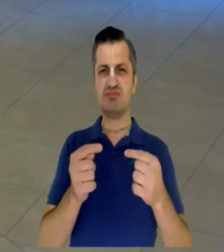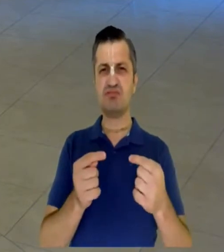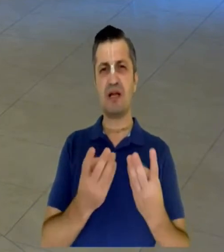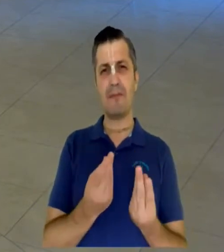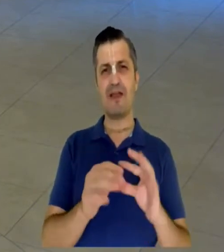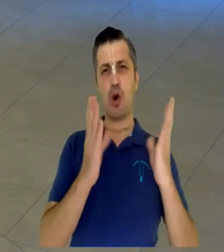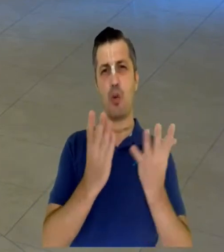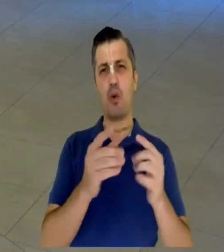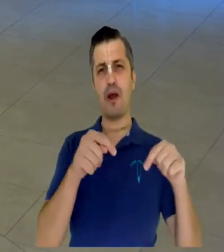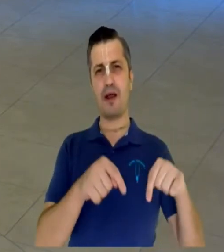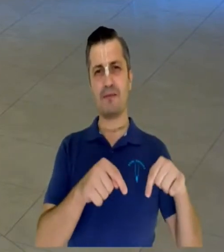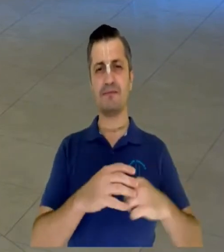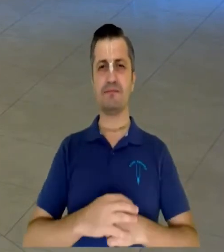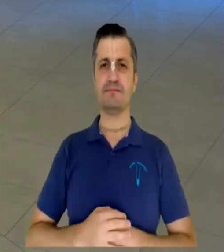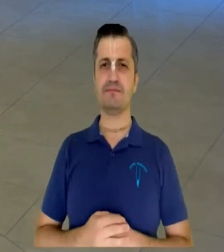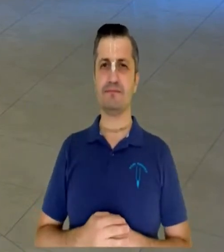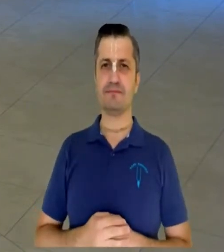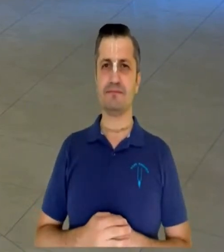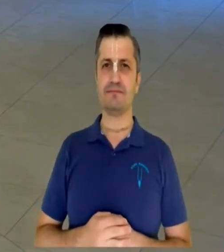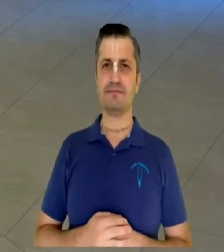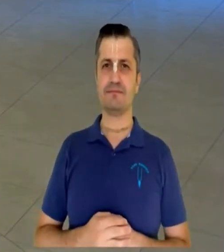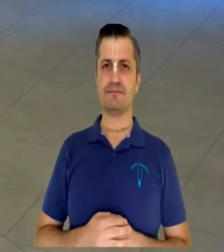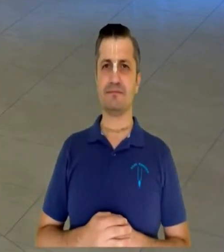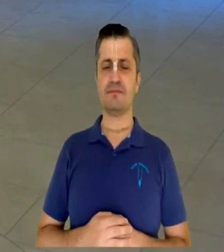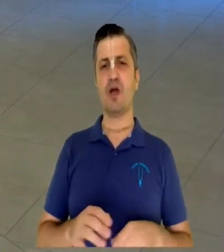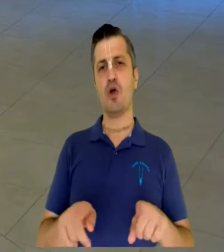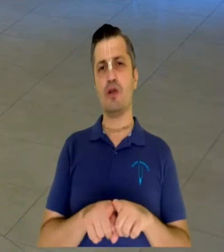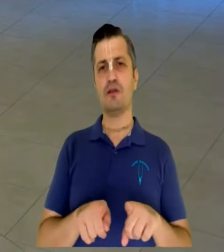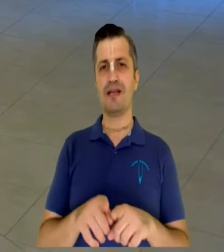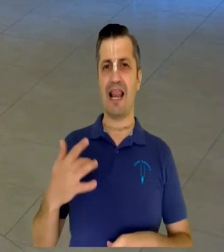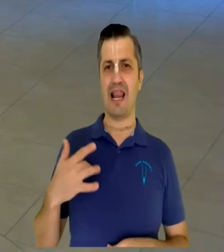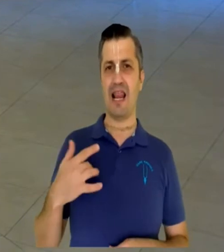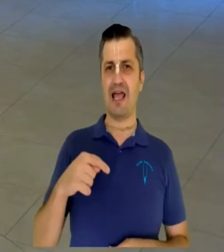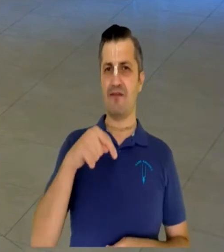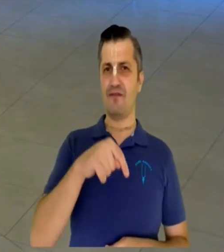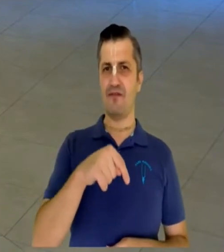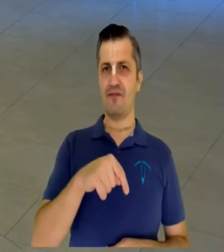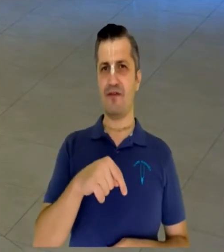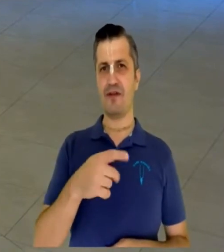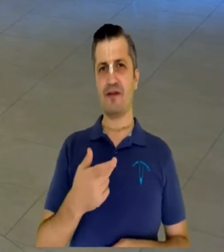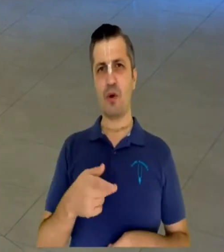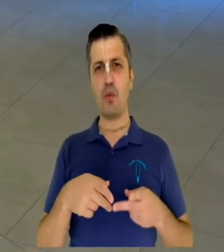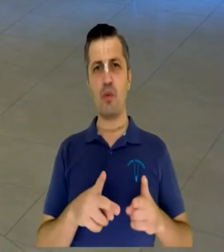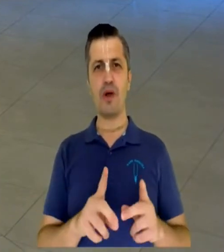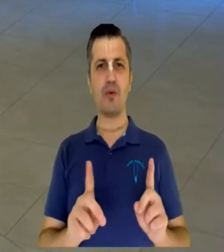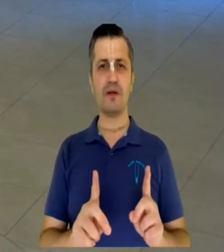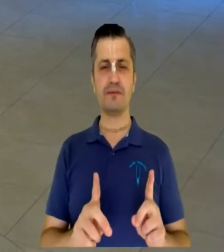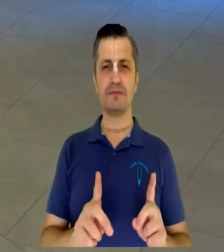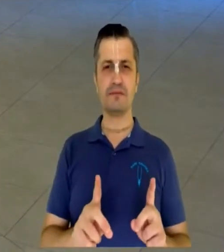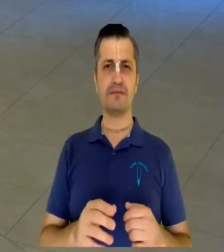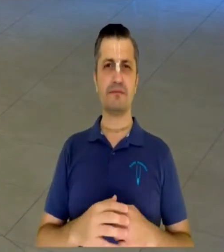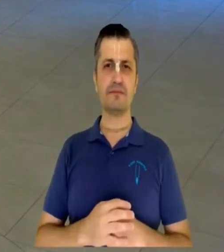And that's the nature also of material existence, is that all the way that it's set up is that